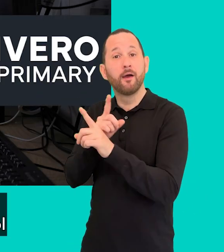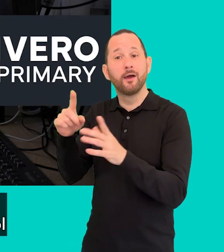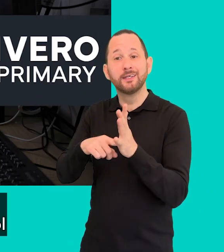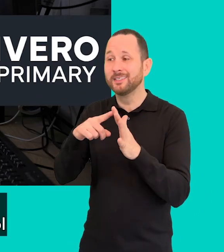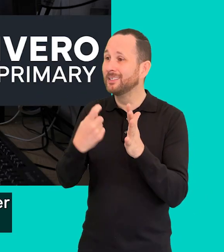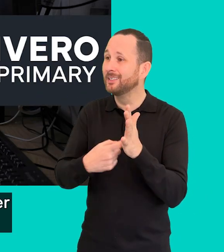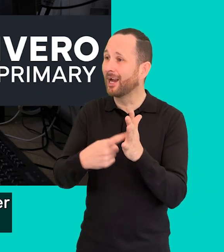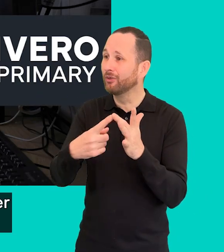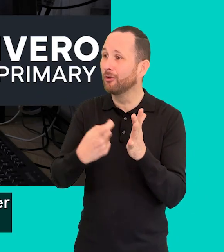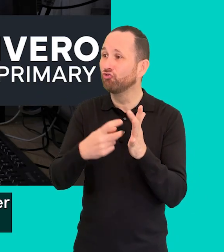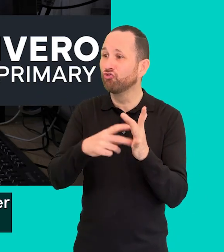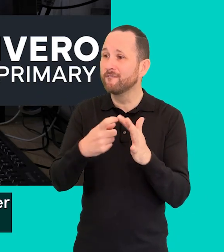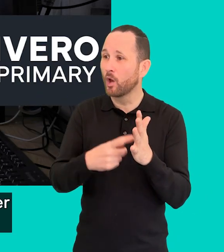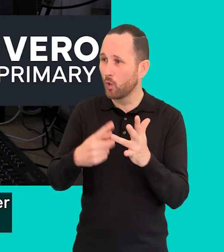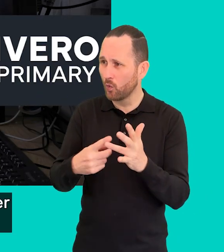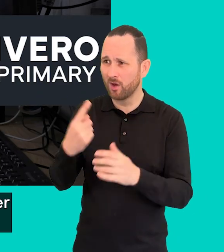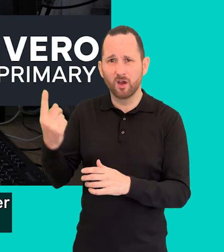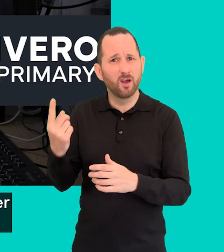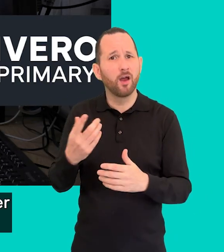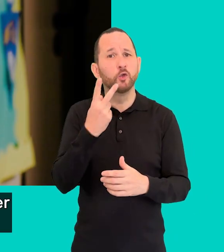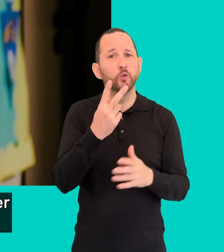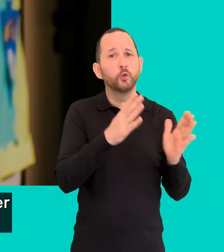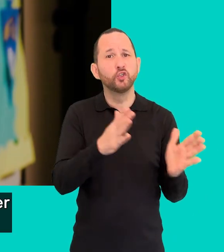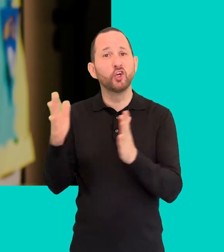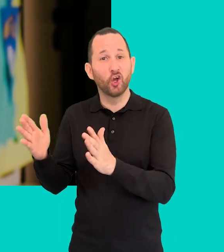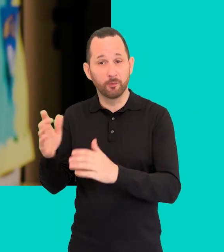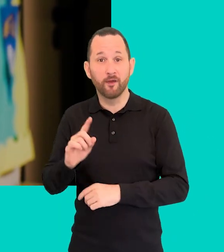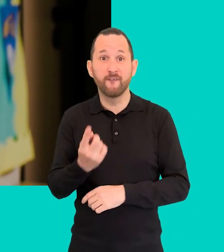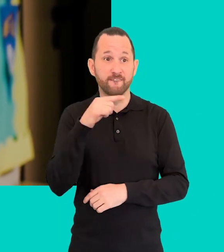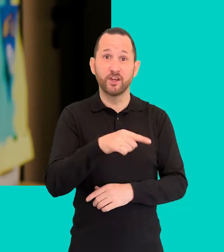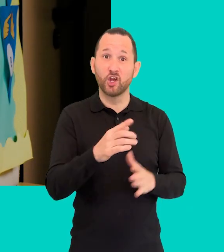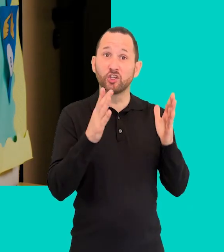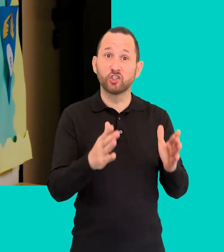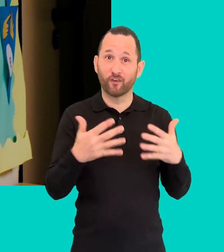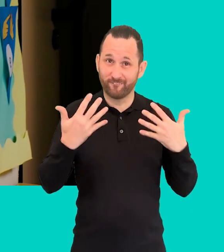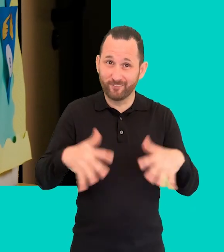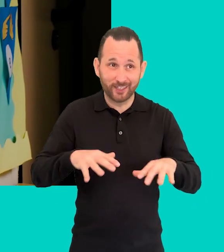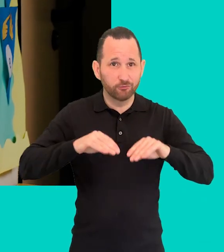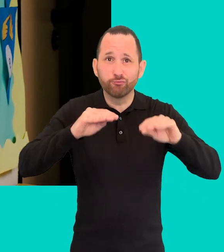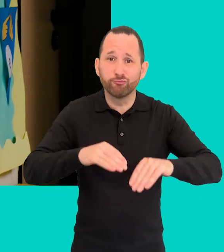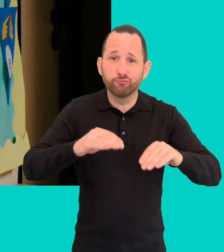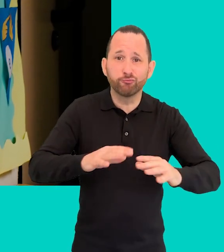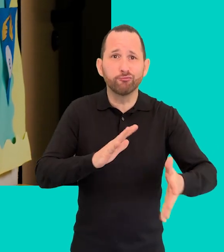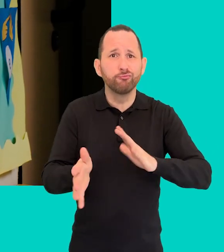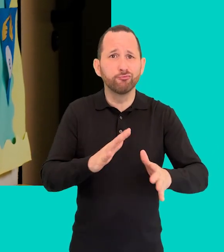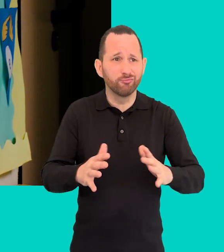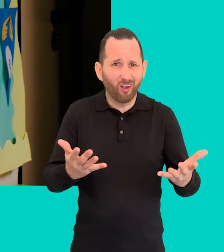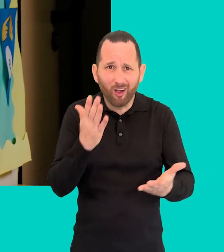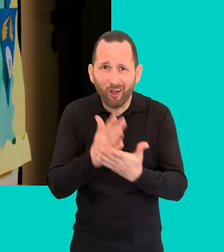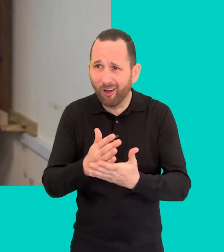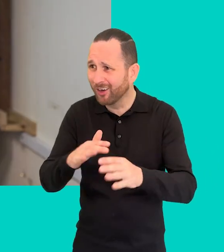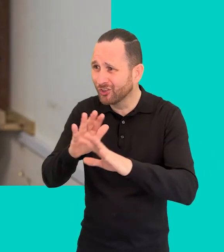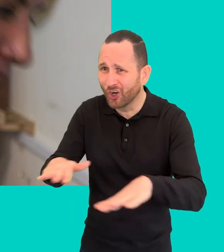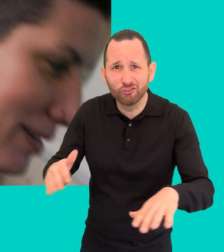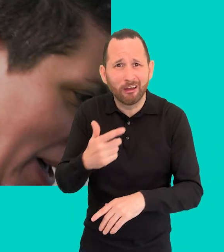running BSL at the school for 2 terms, as she was about to deliver the latest lesson. They've just done a term and they can hold a